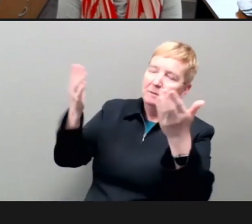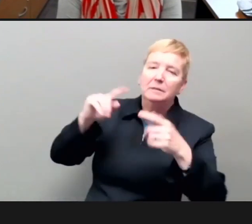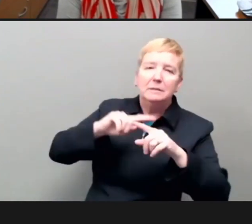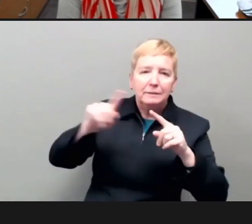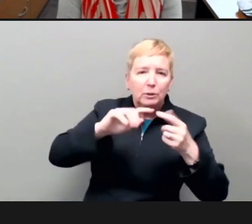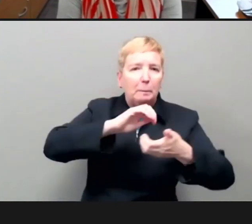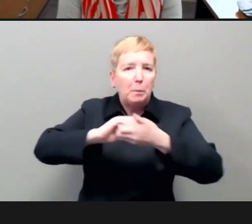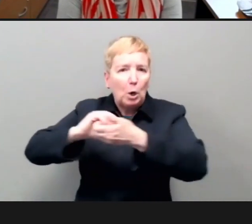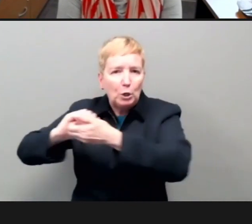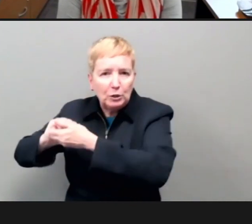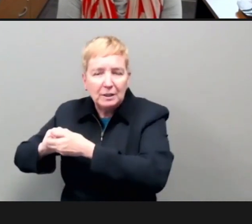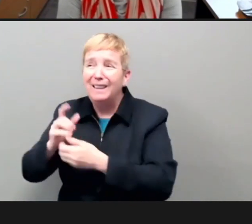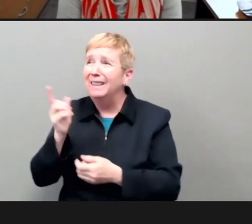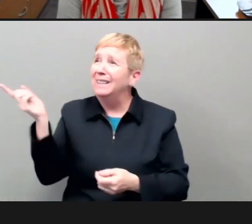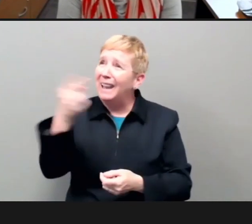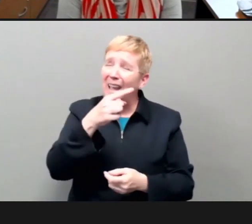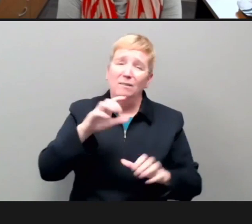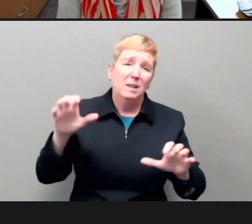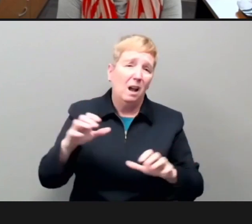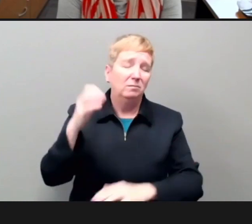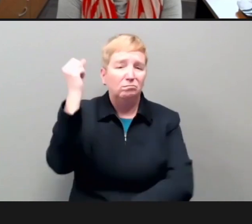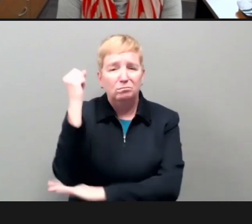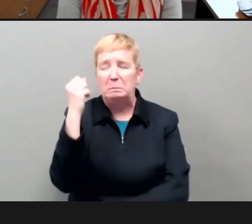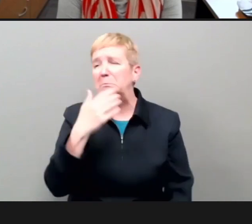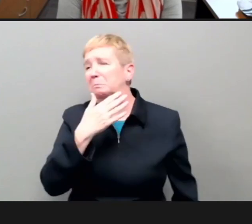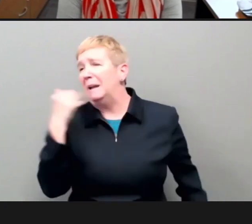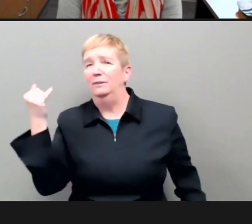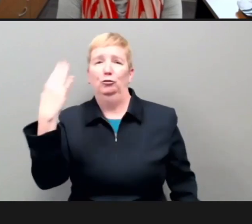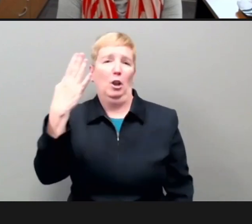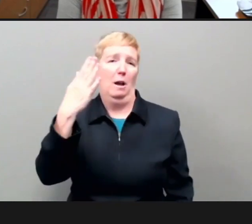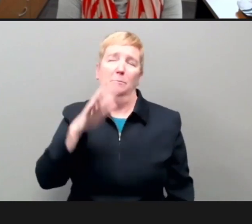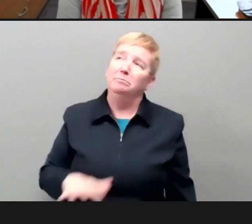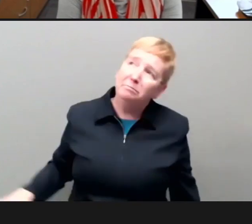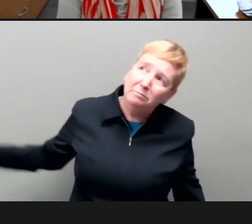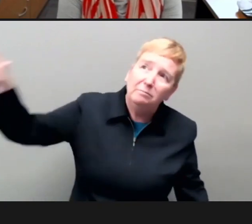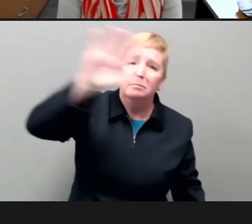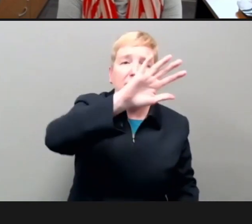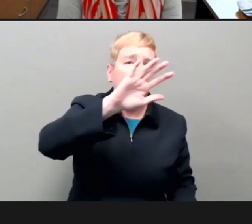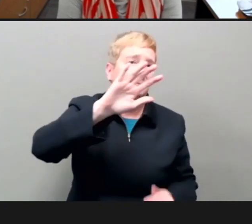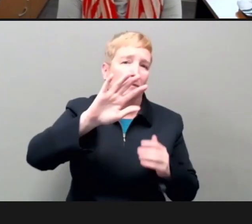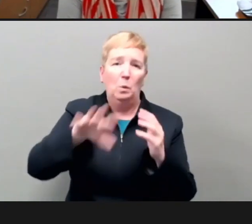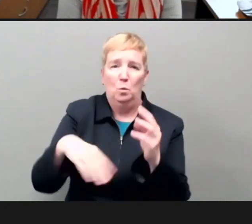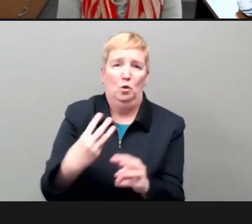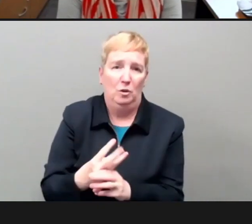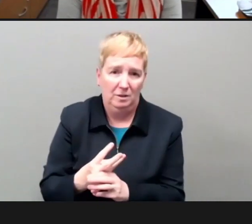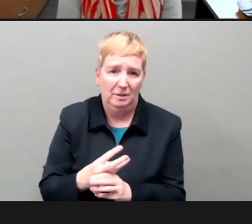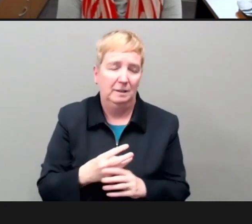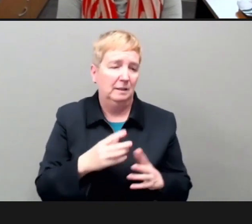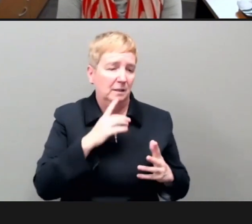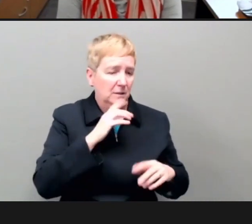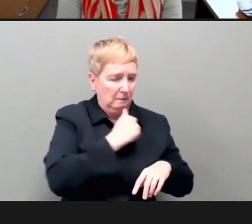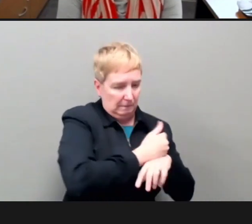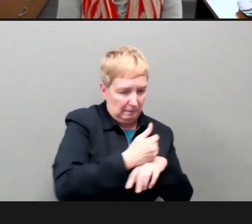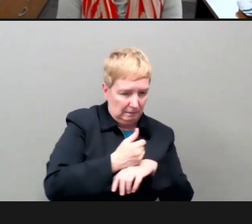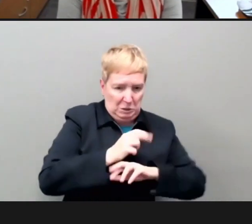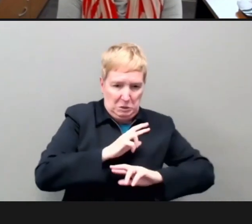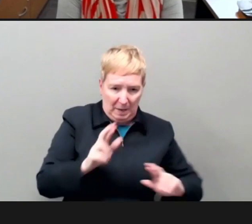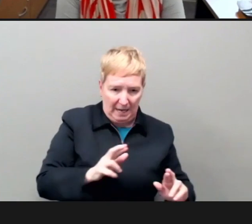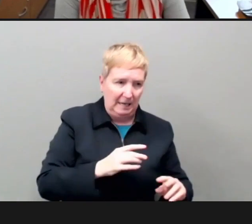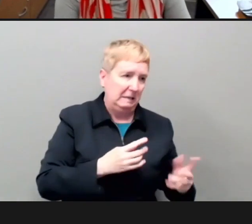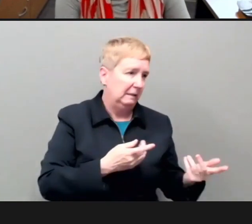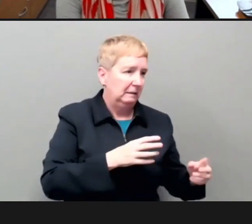job on the planet, getting vaccines out, making it effective, efficient, getting to